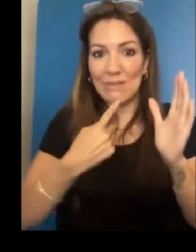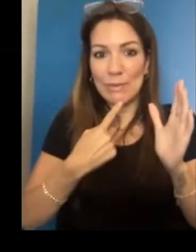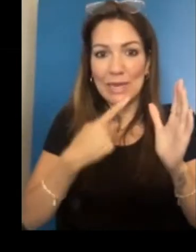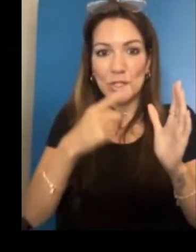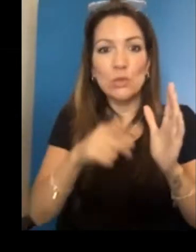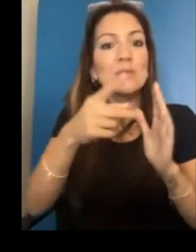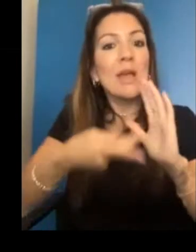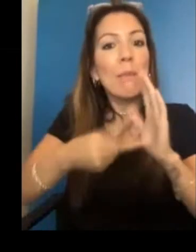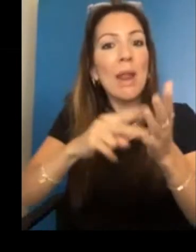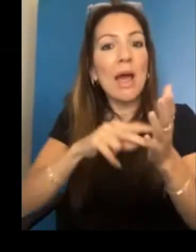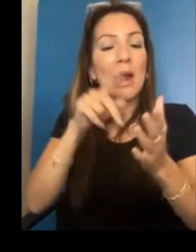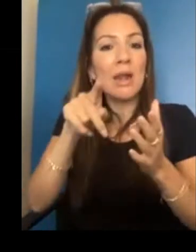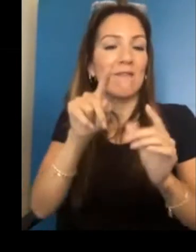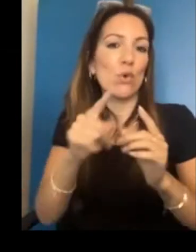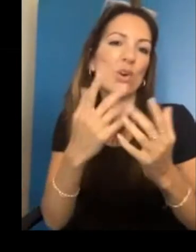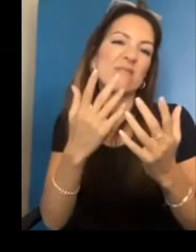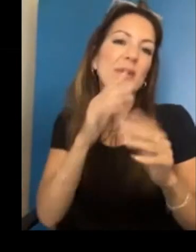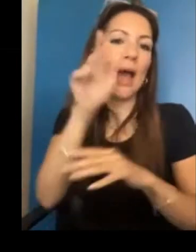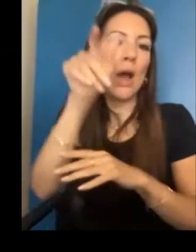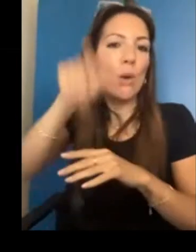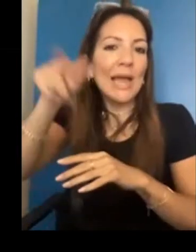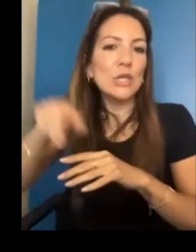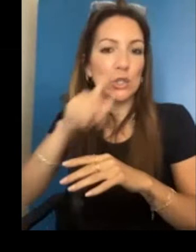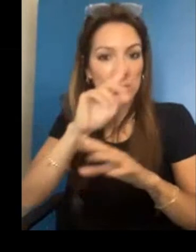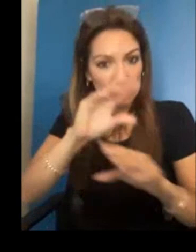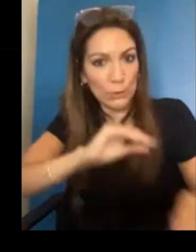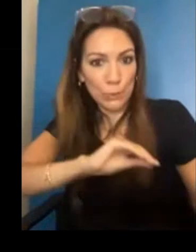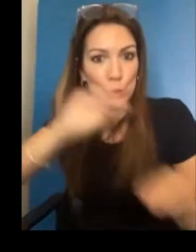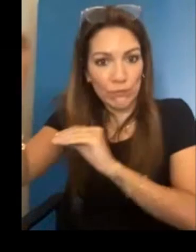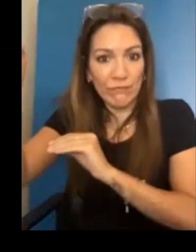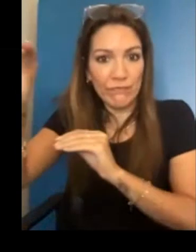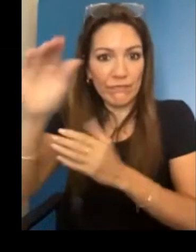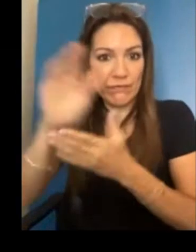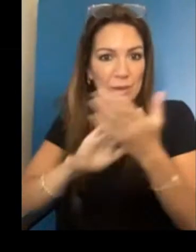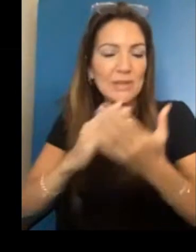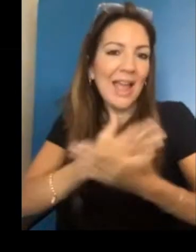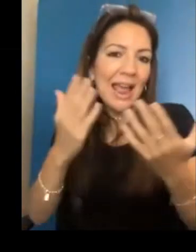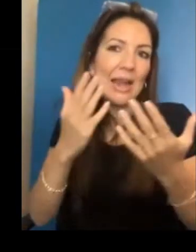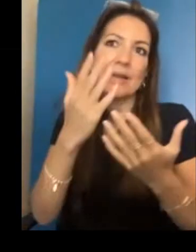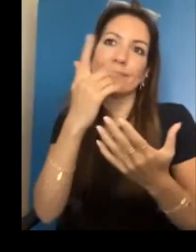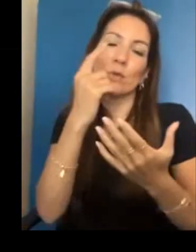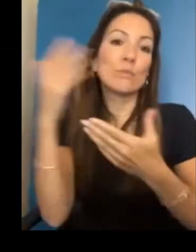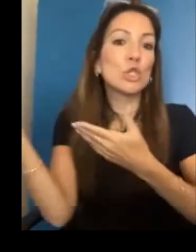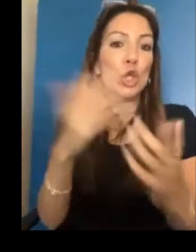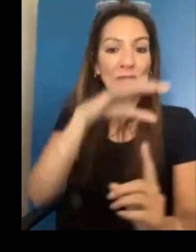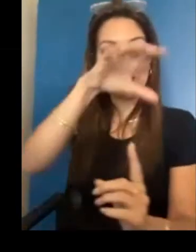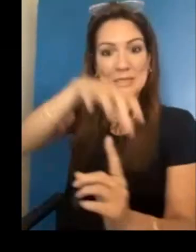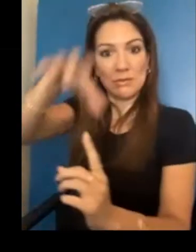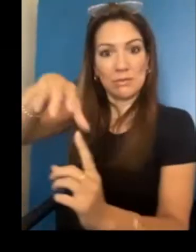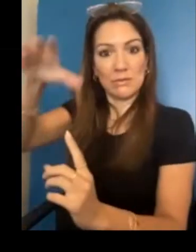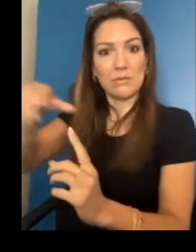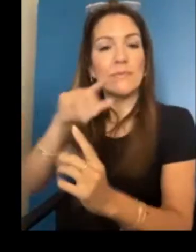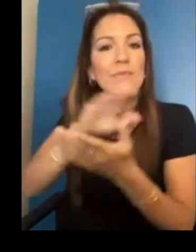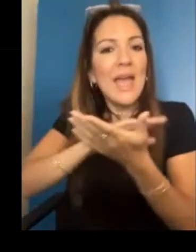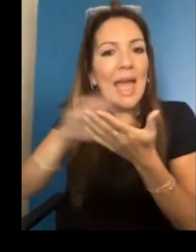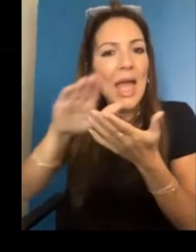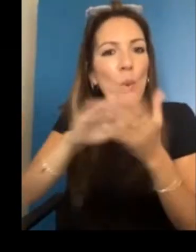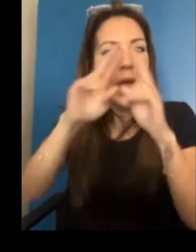The plan for the outpatient moves is so any service that currently sees patients in Harewood